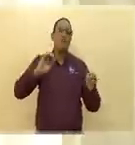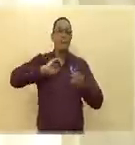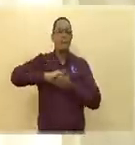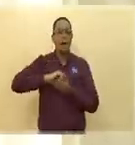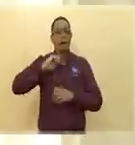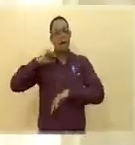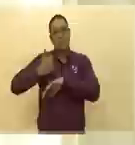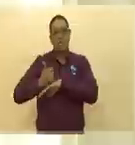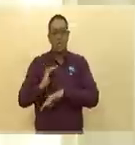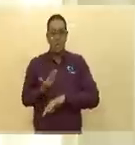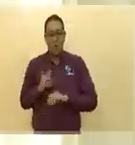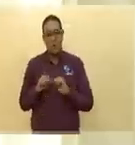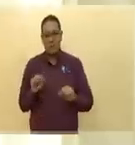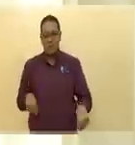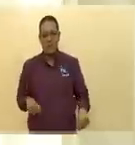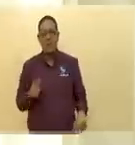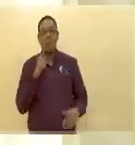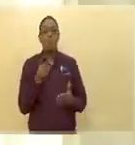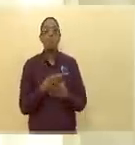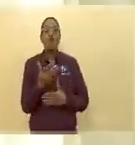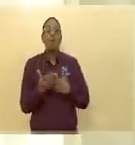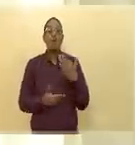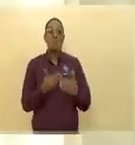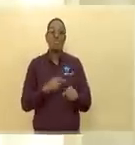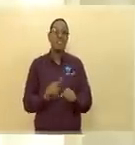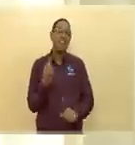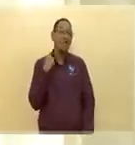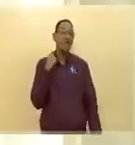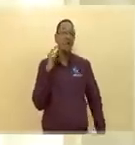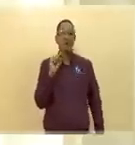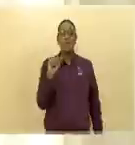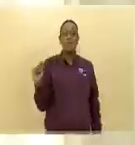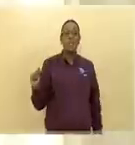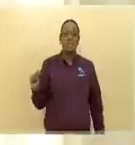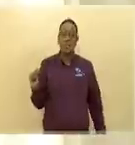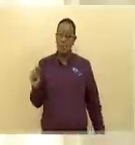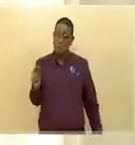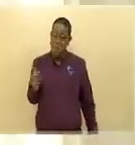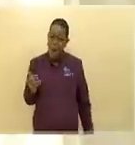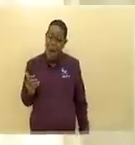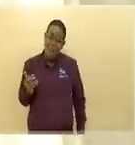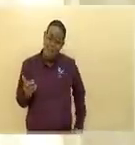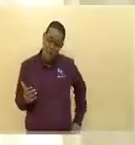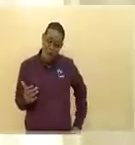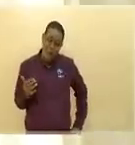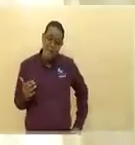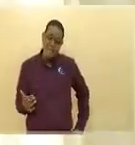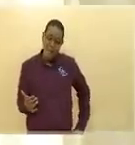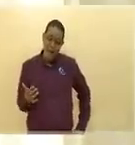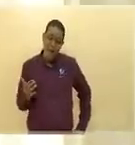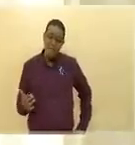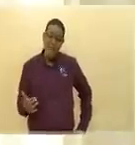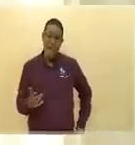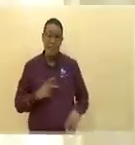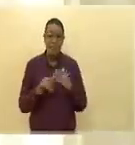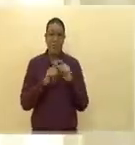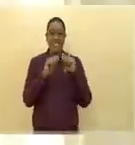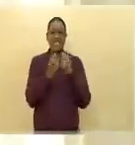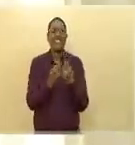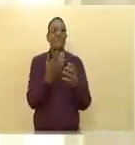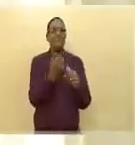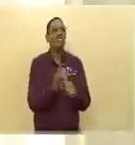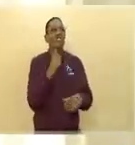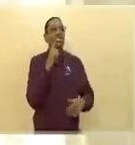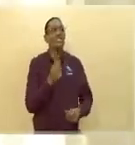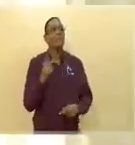partner. In fact, the procurement process started in June 2020, where our project executing team received